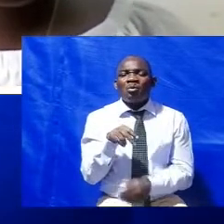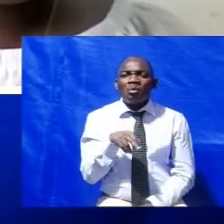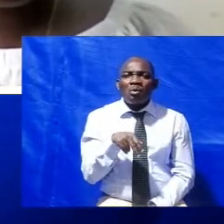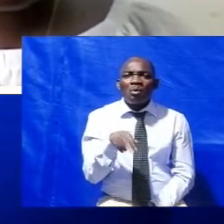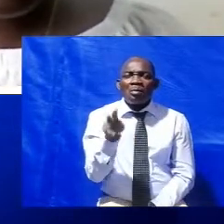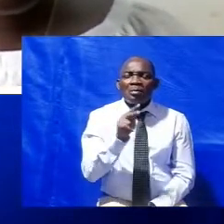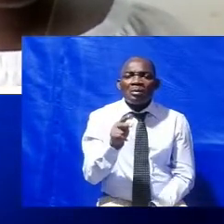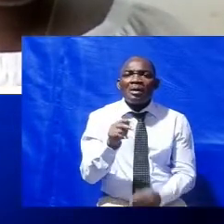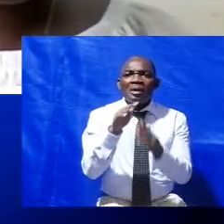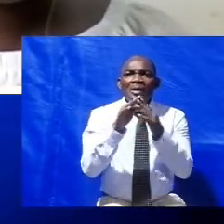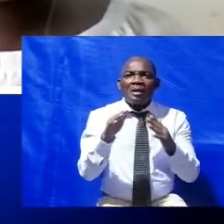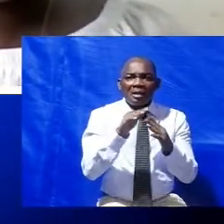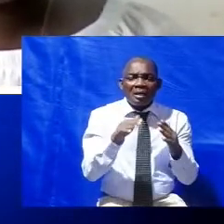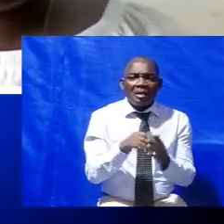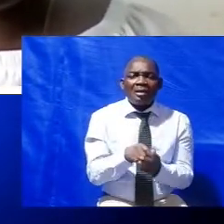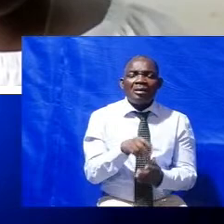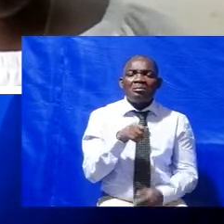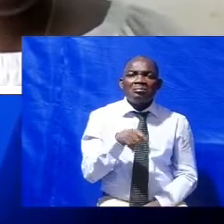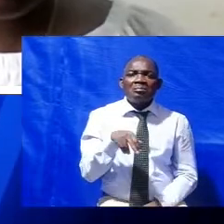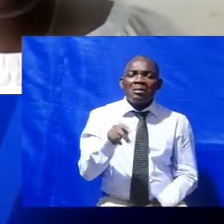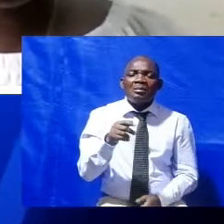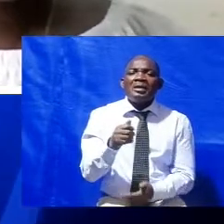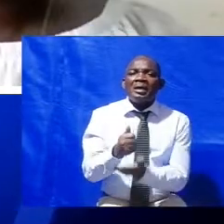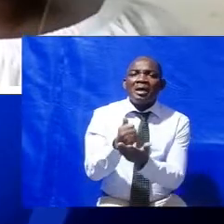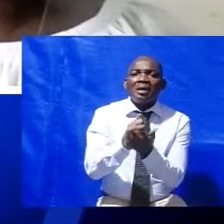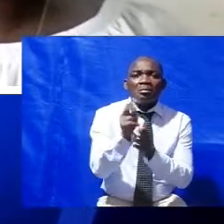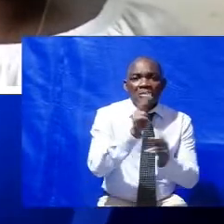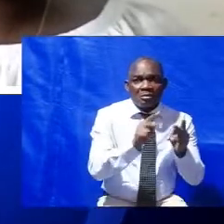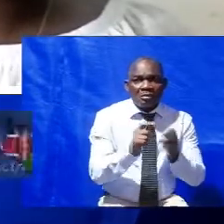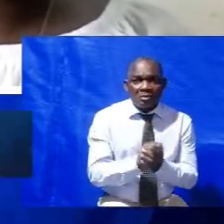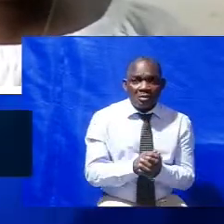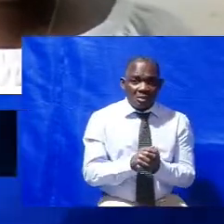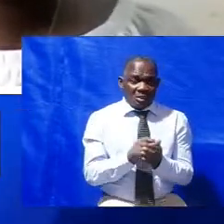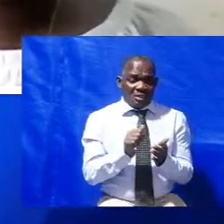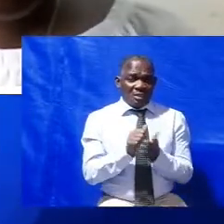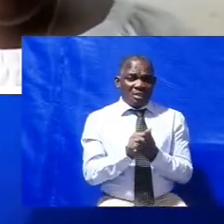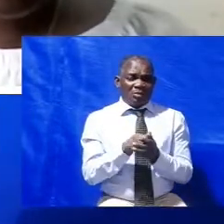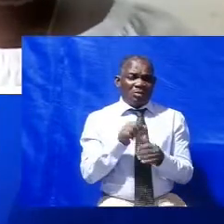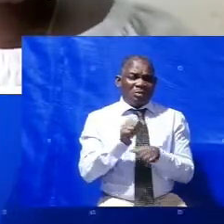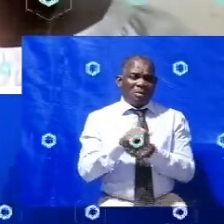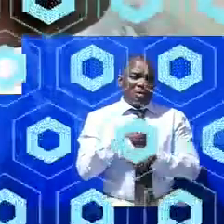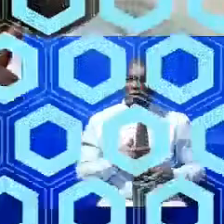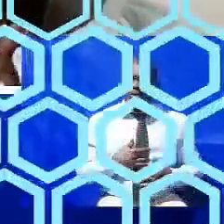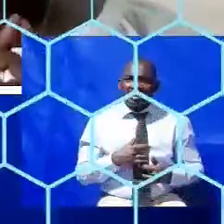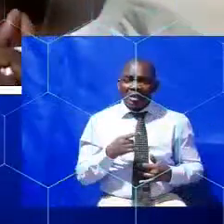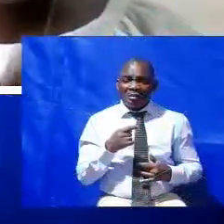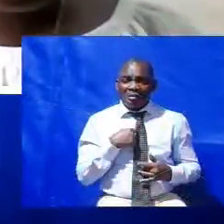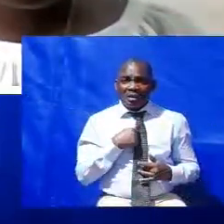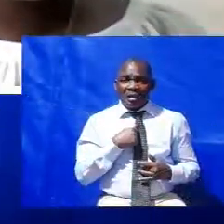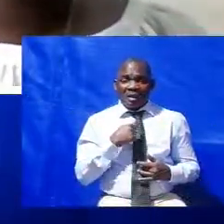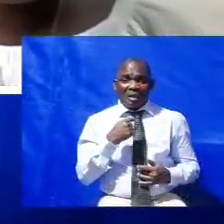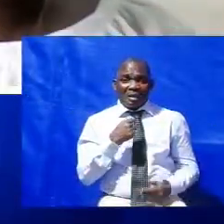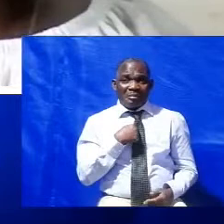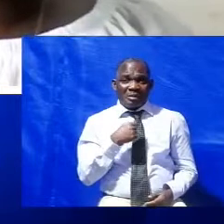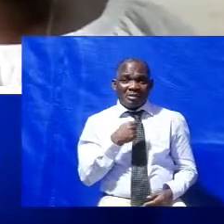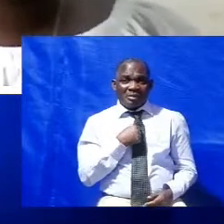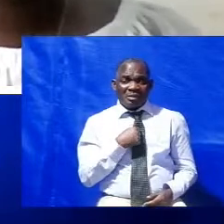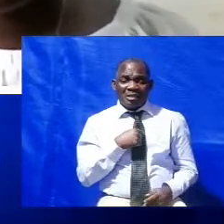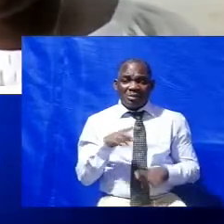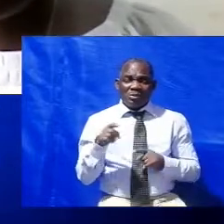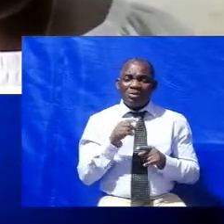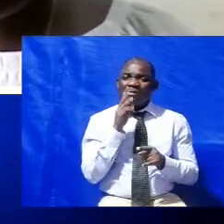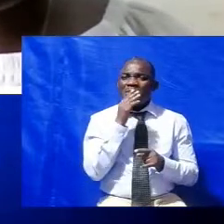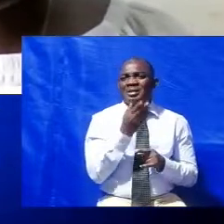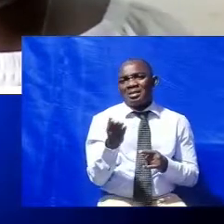work in people's houses as a nanny, as a house help. Wow. But this was so hard because I found myself